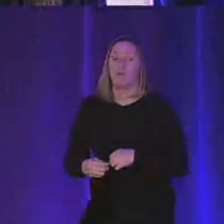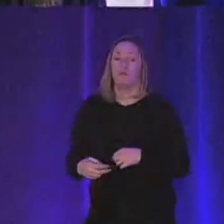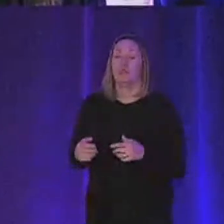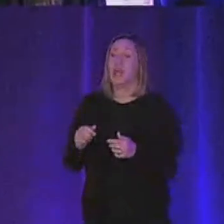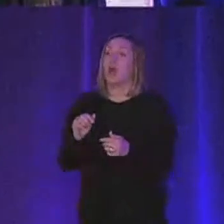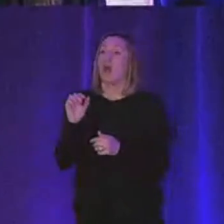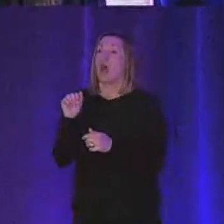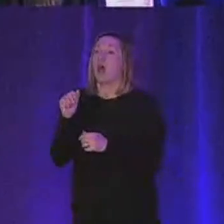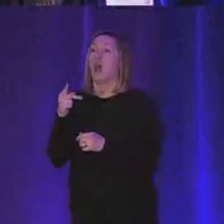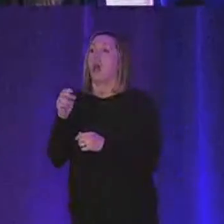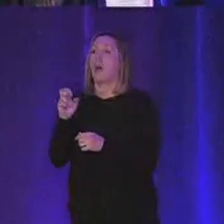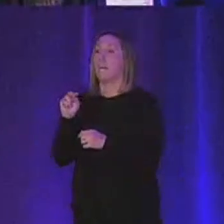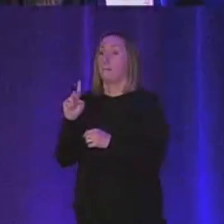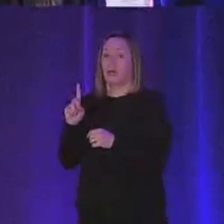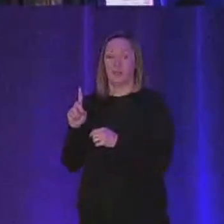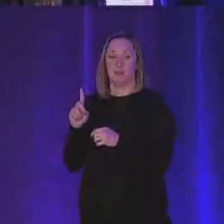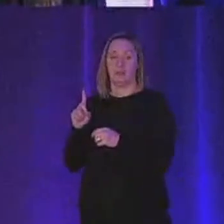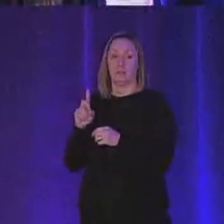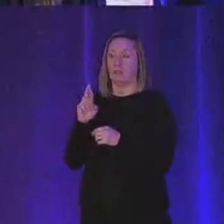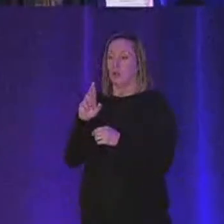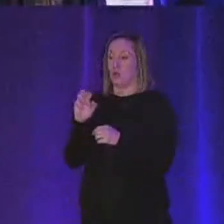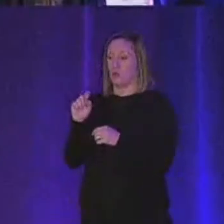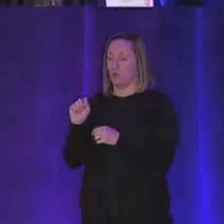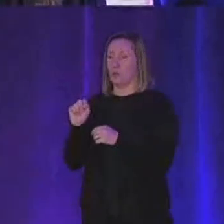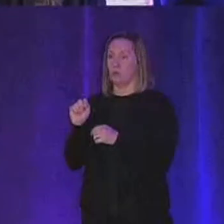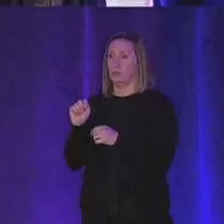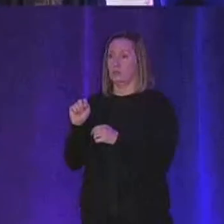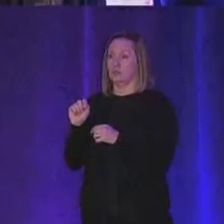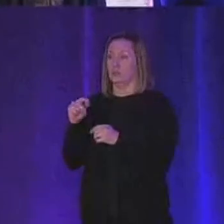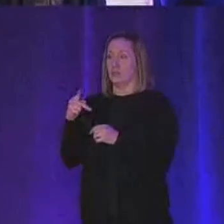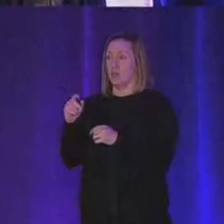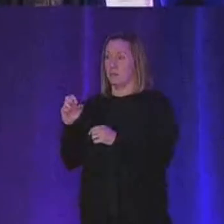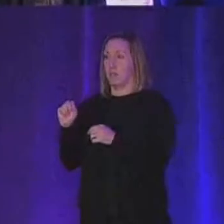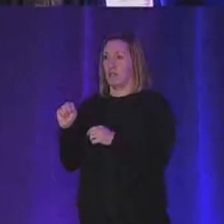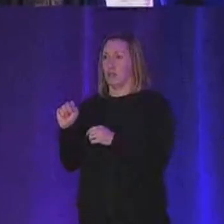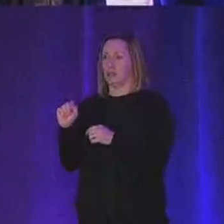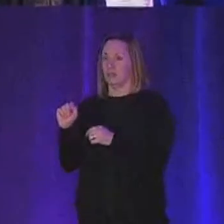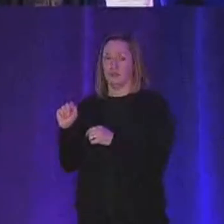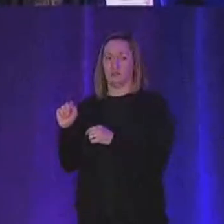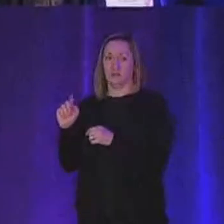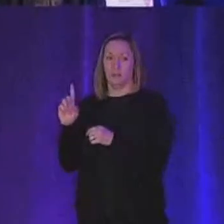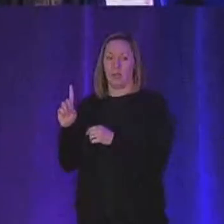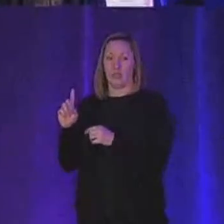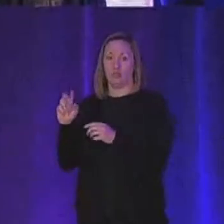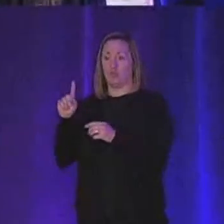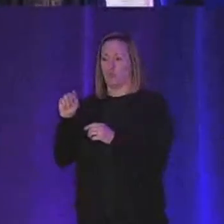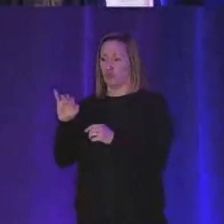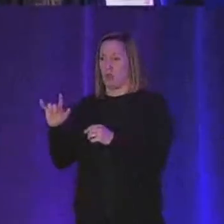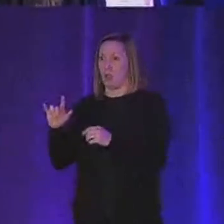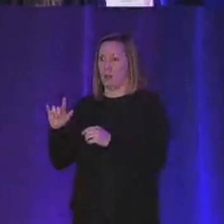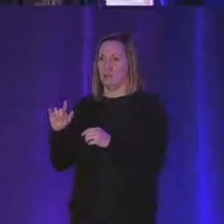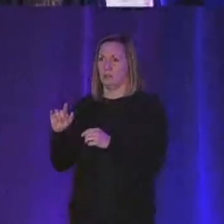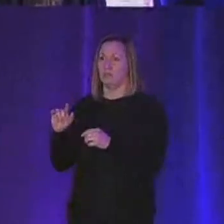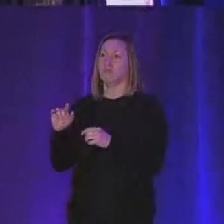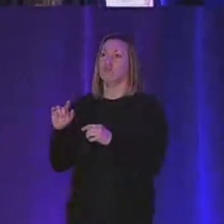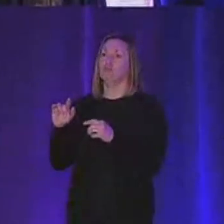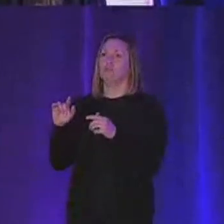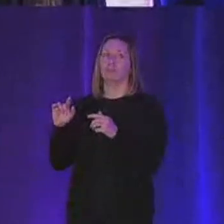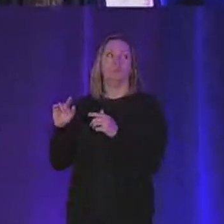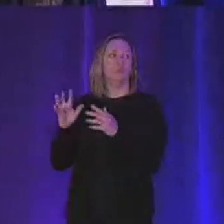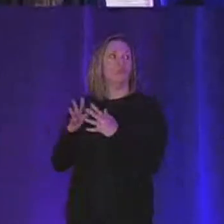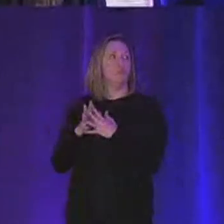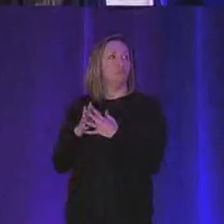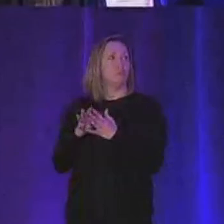span to, so root append child h1, and we'll also root append child span, and we'll append child,